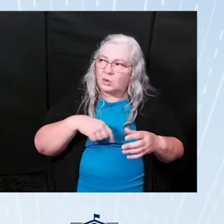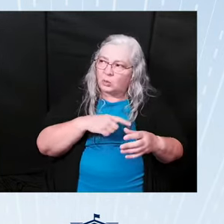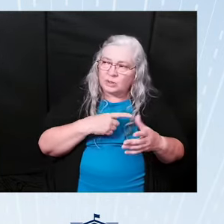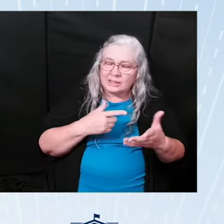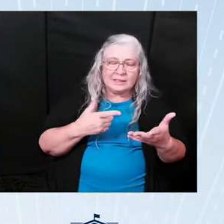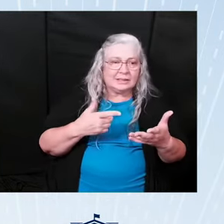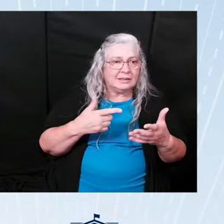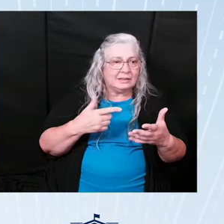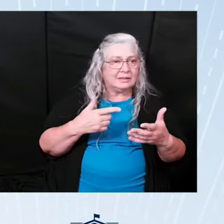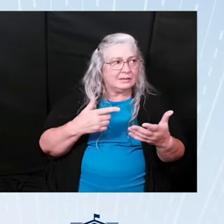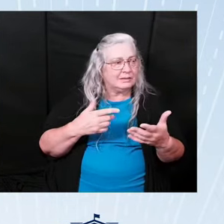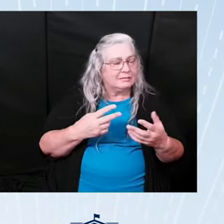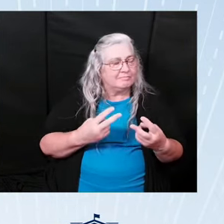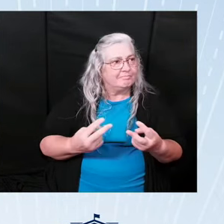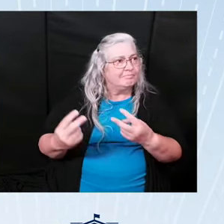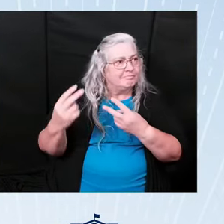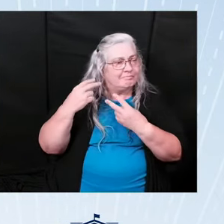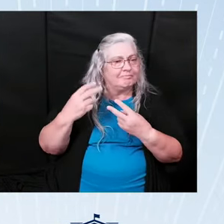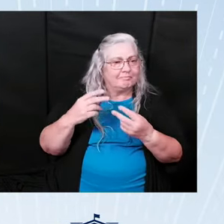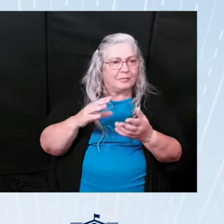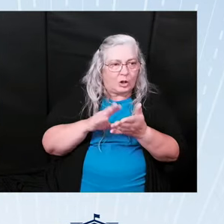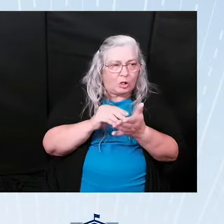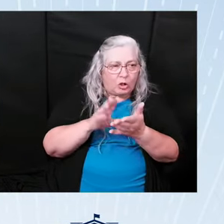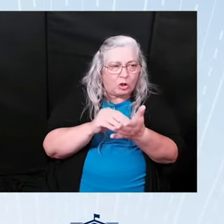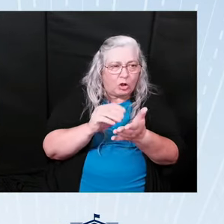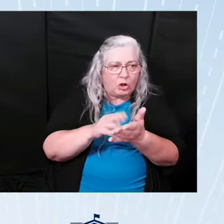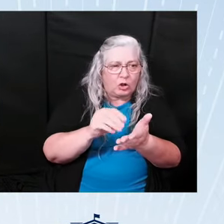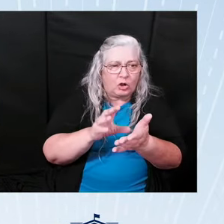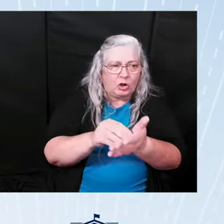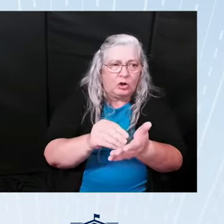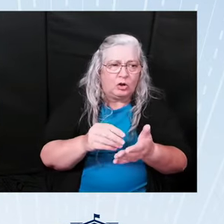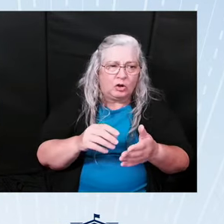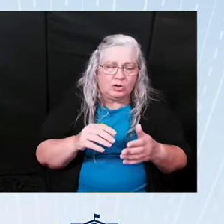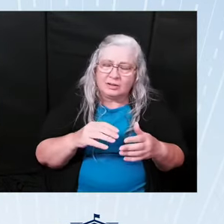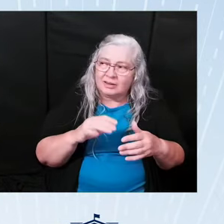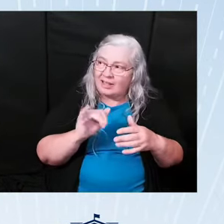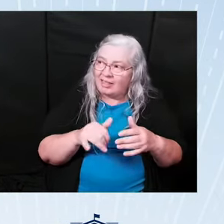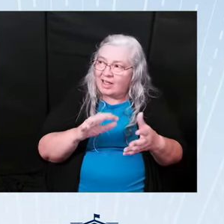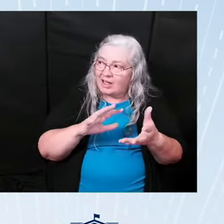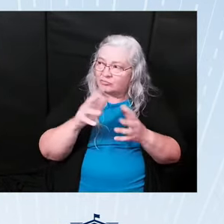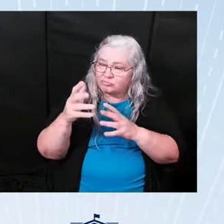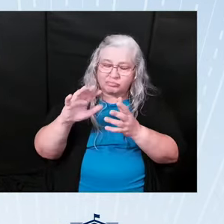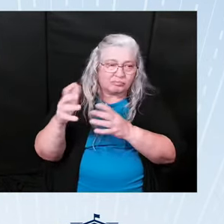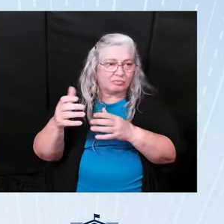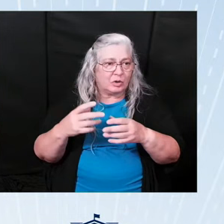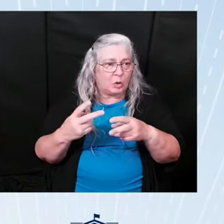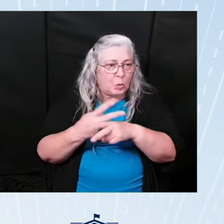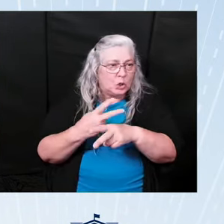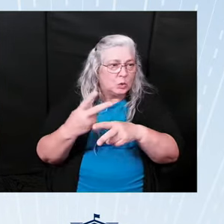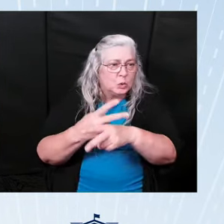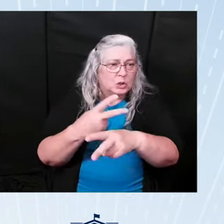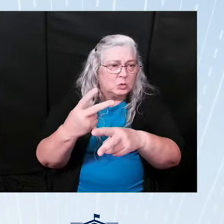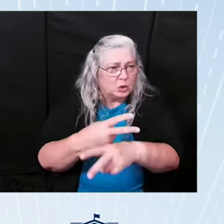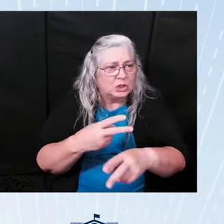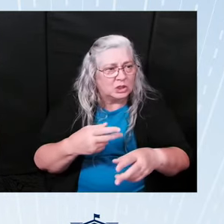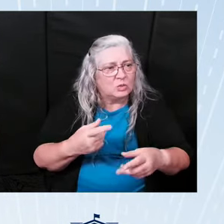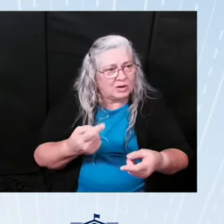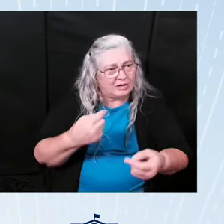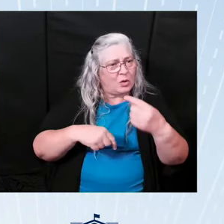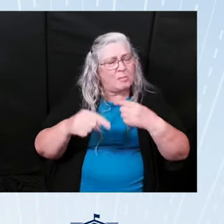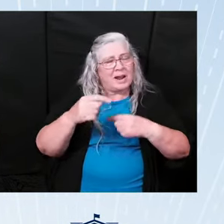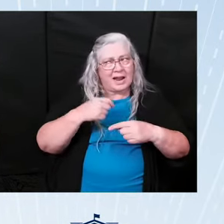our way and ones that we haven't yet began to fully understand. We know they're coming, as it relates to hurricanes, they're